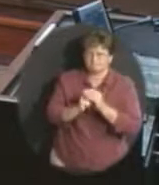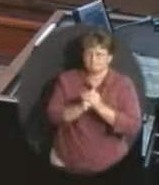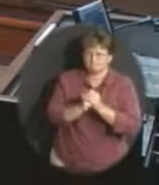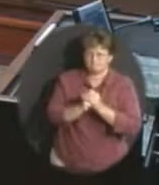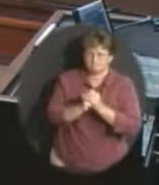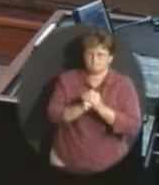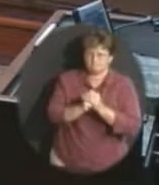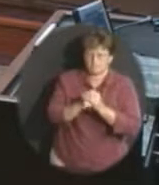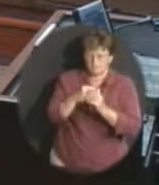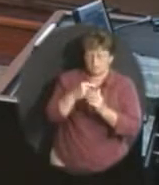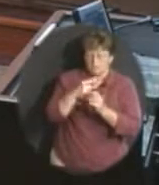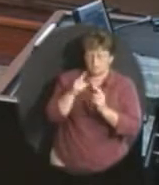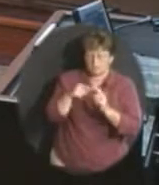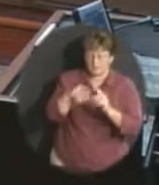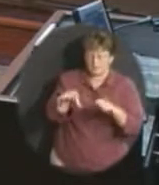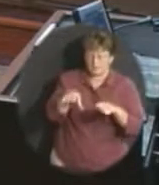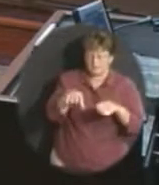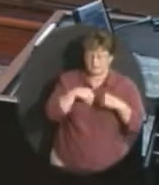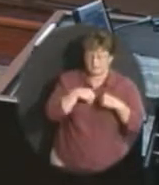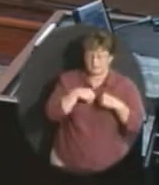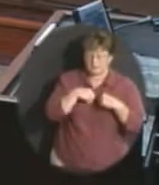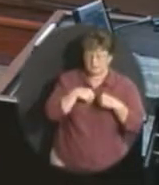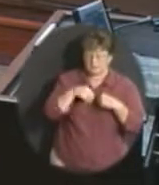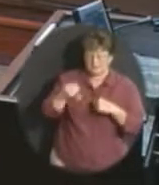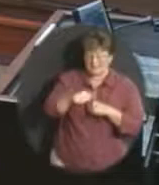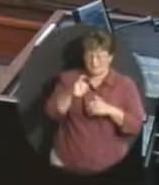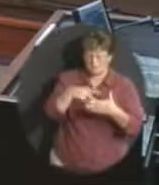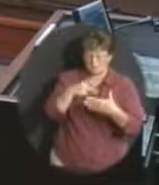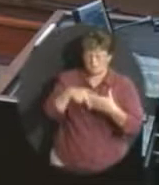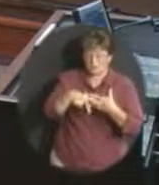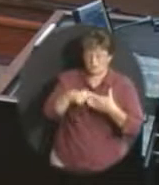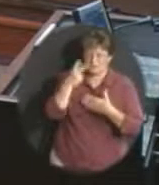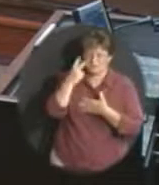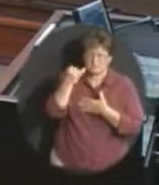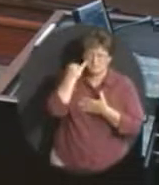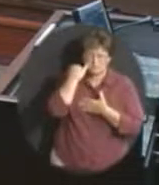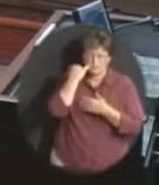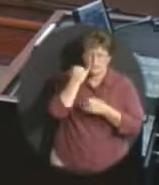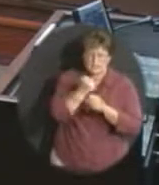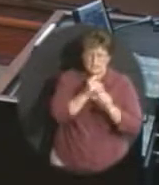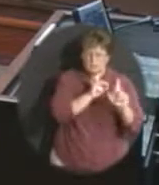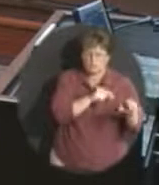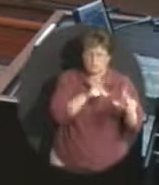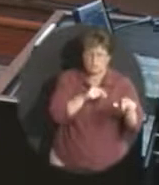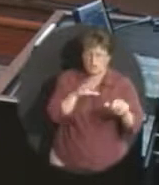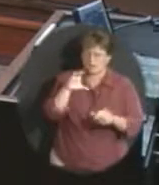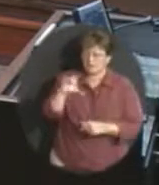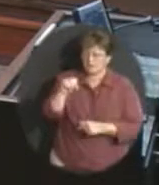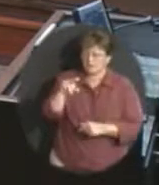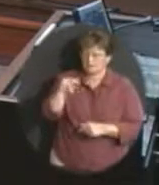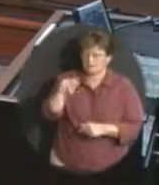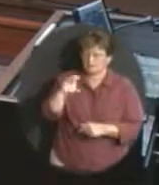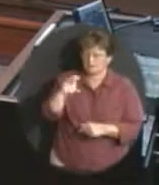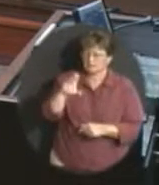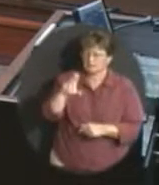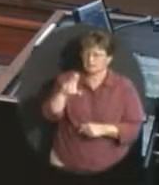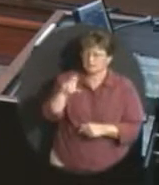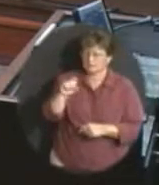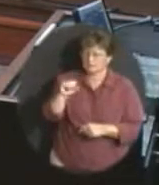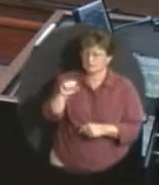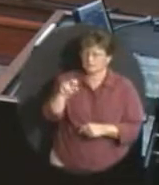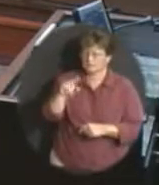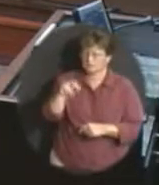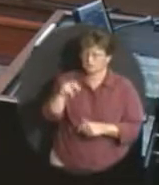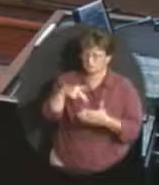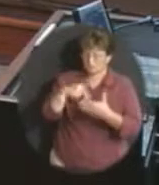and we took action on the athletic trainer program. I'd like to see if we could get a report on the concussion program. I know that we heard a report